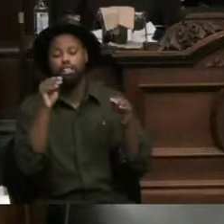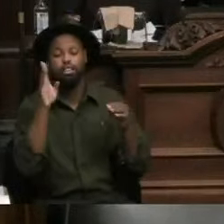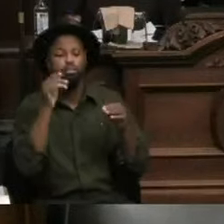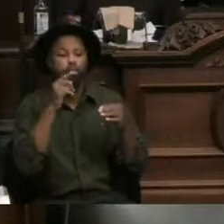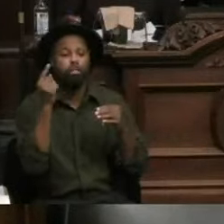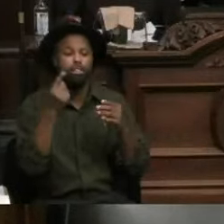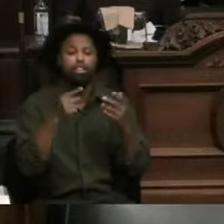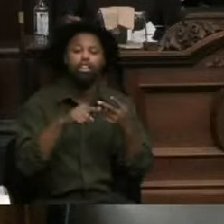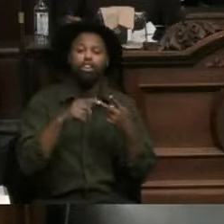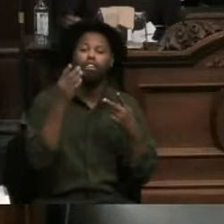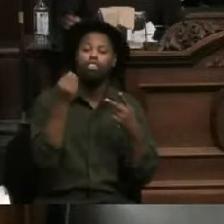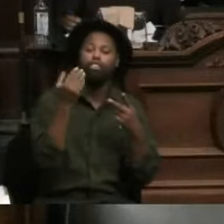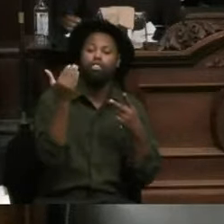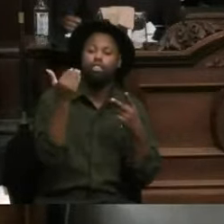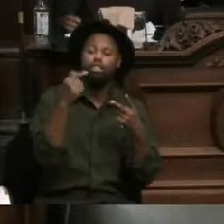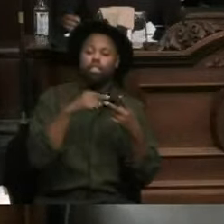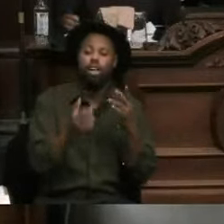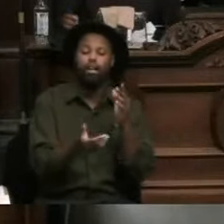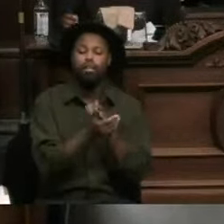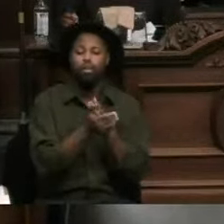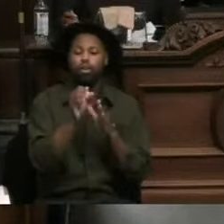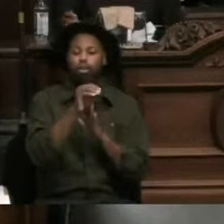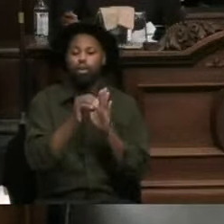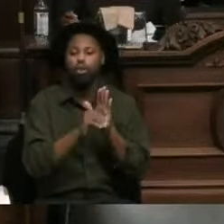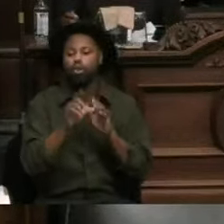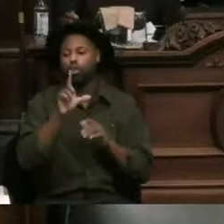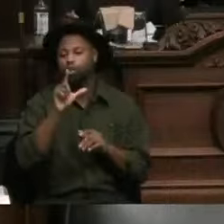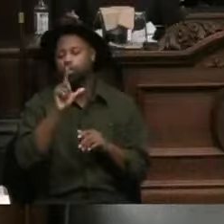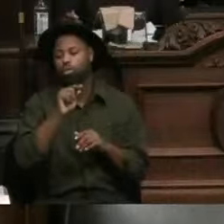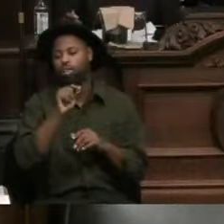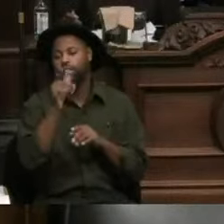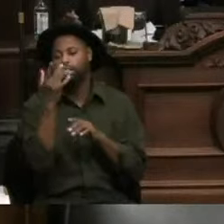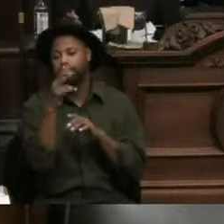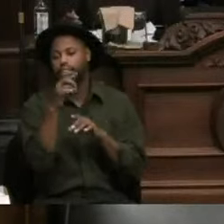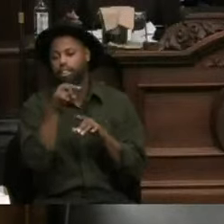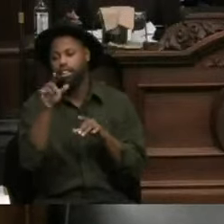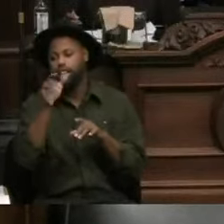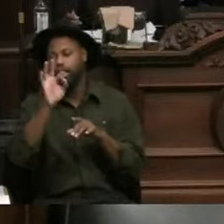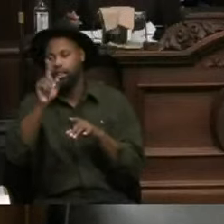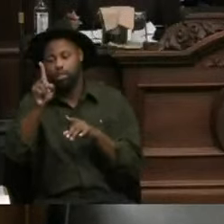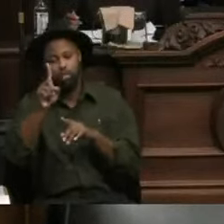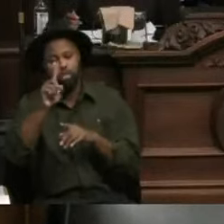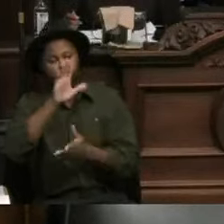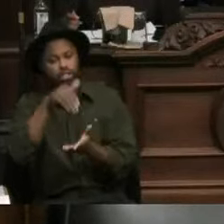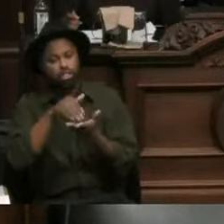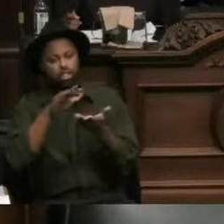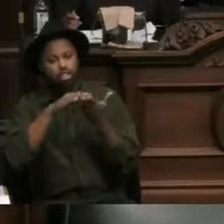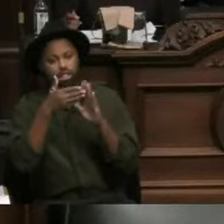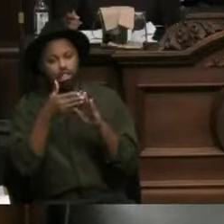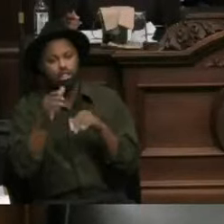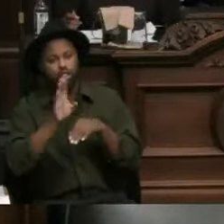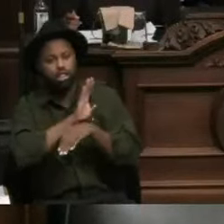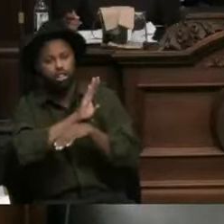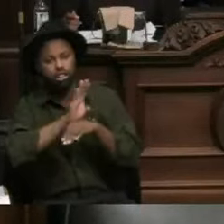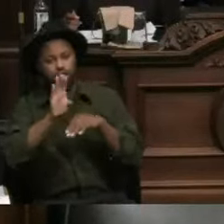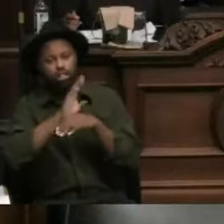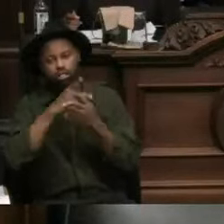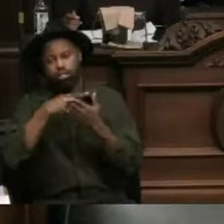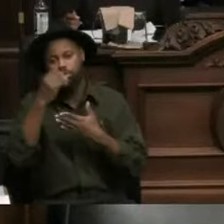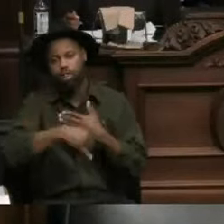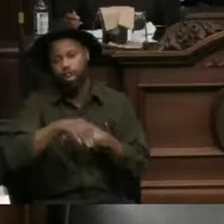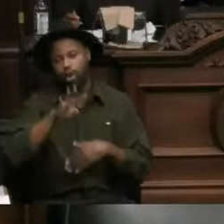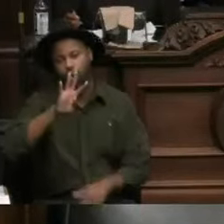number 418, amending ordinance number 2017-91 related to the Center City Commercial and Mixed Use Initiative Project